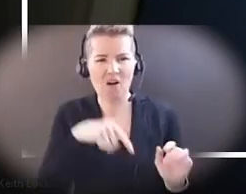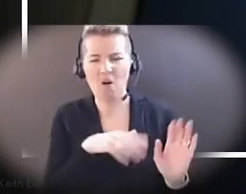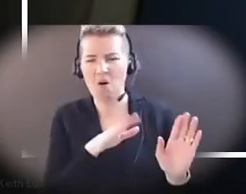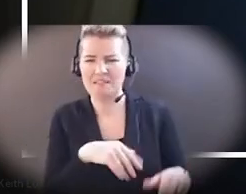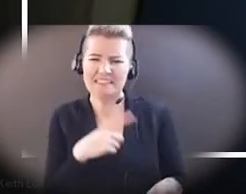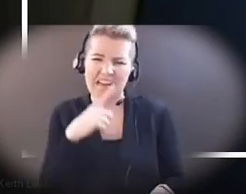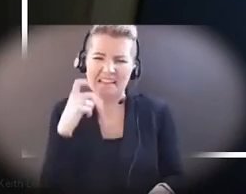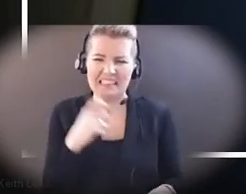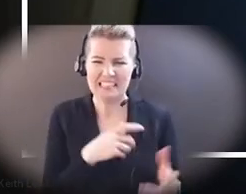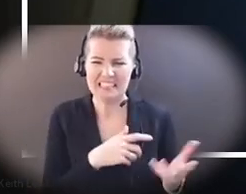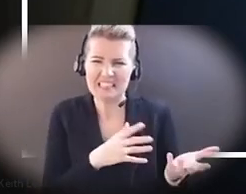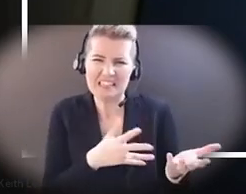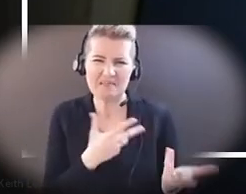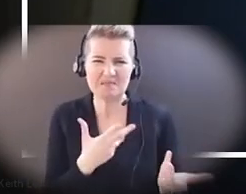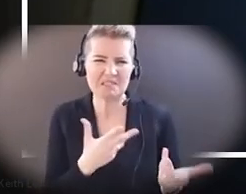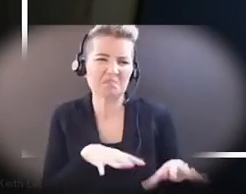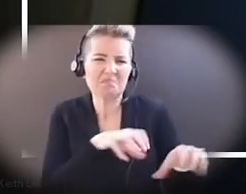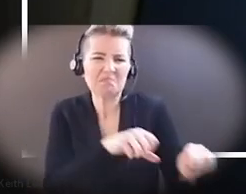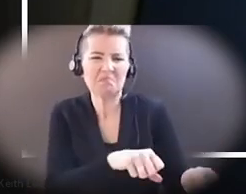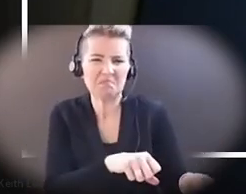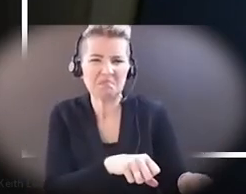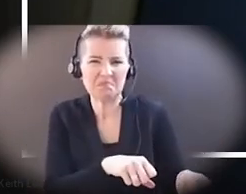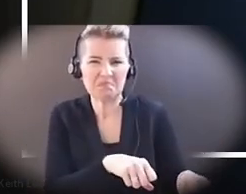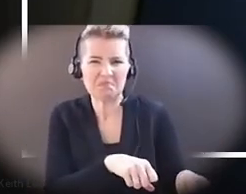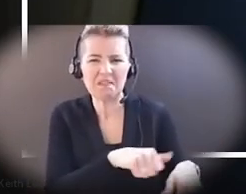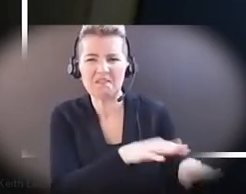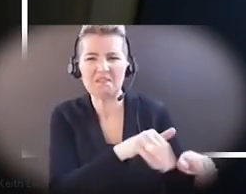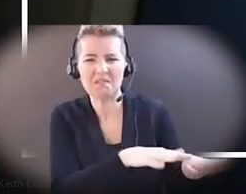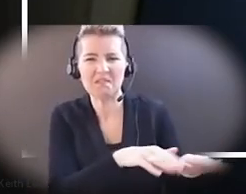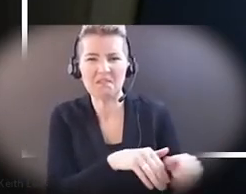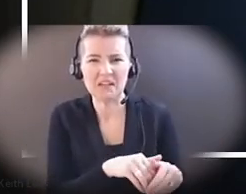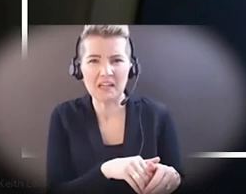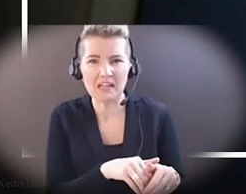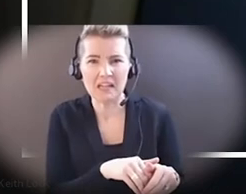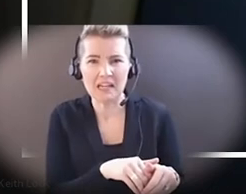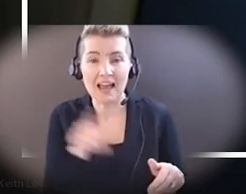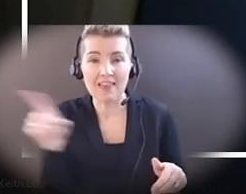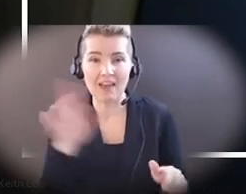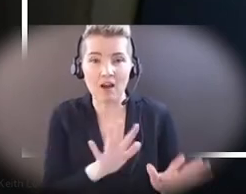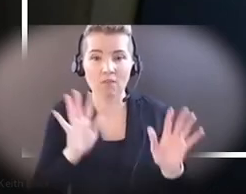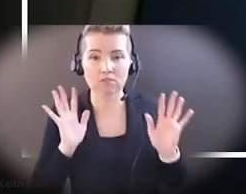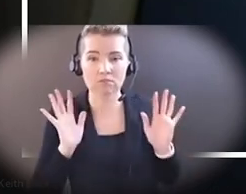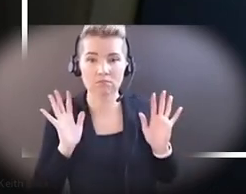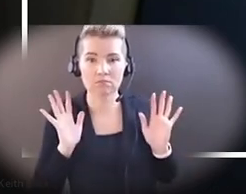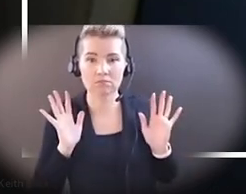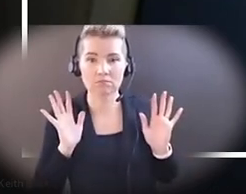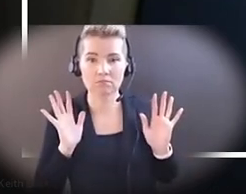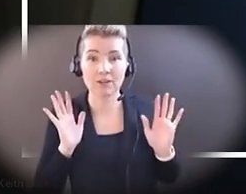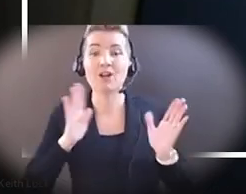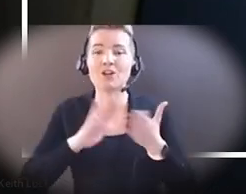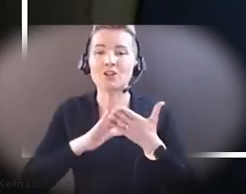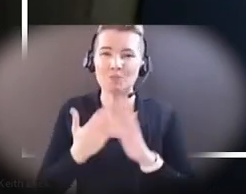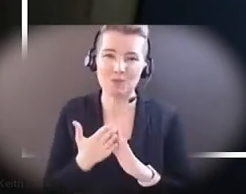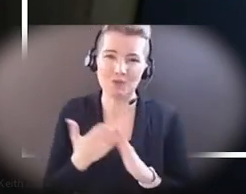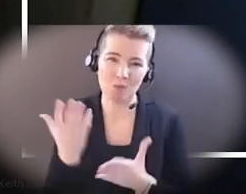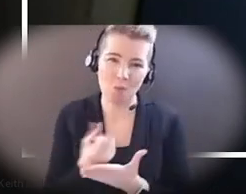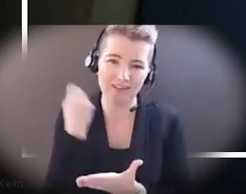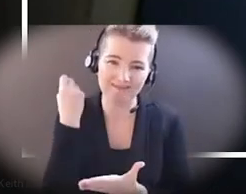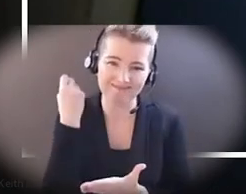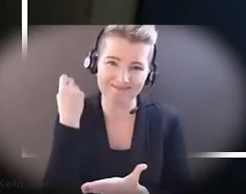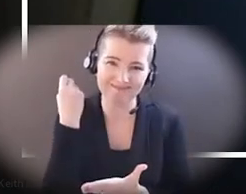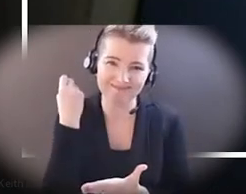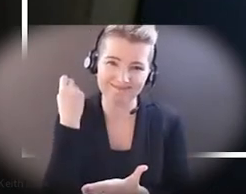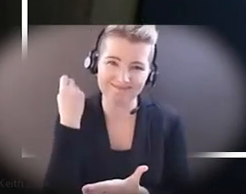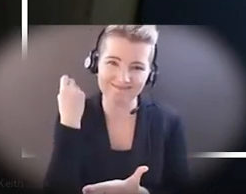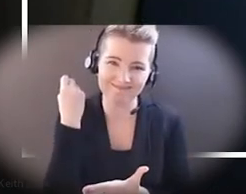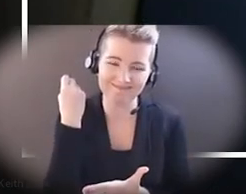it. And so they backed off. So the community won. And, you know, that